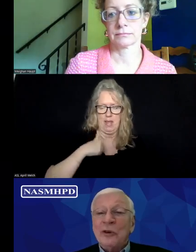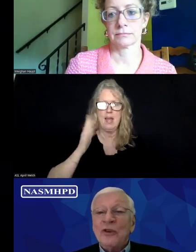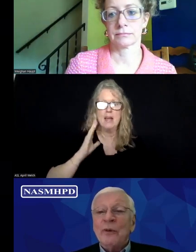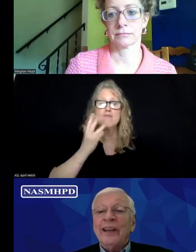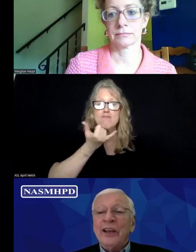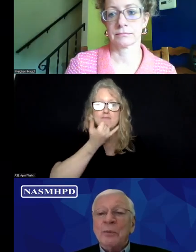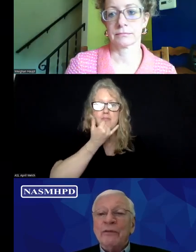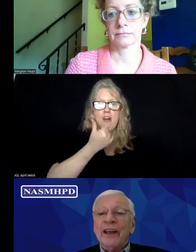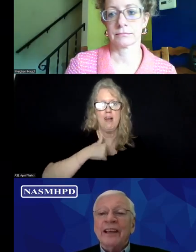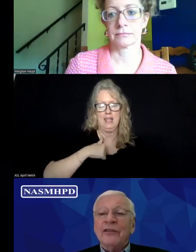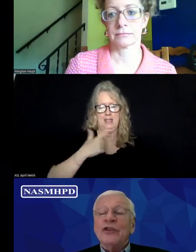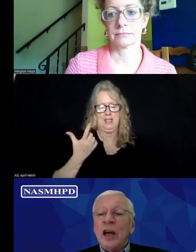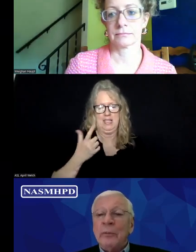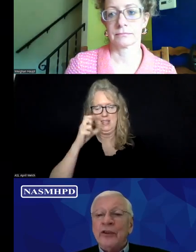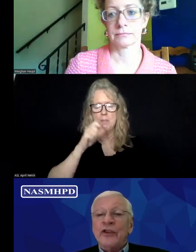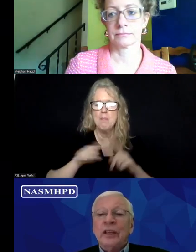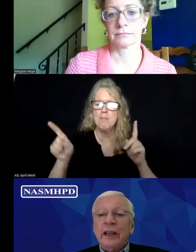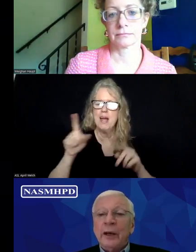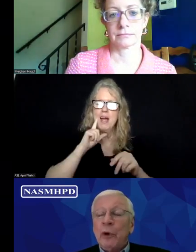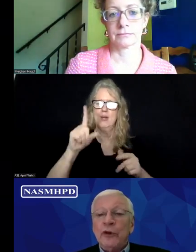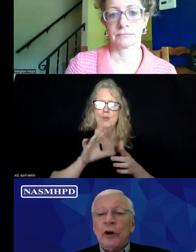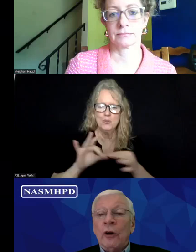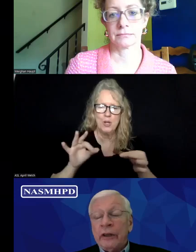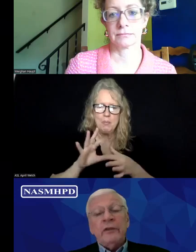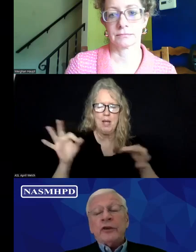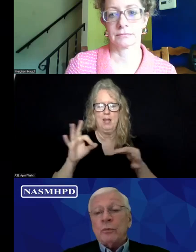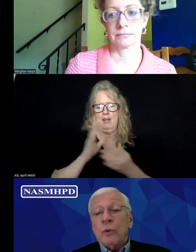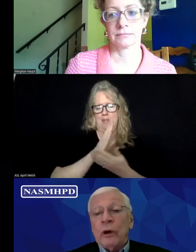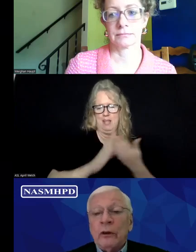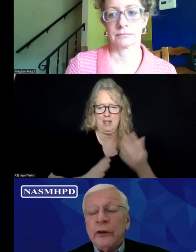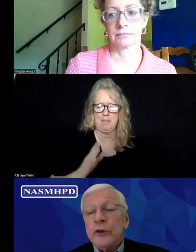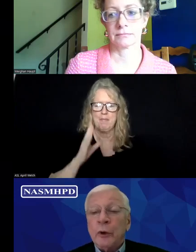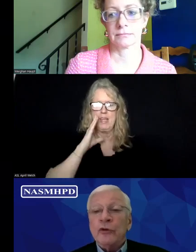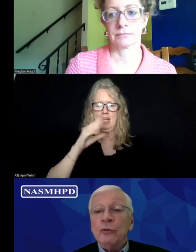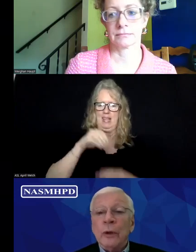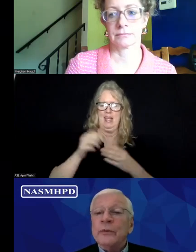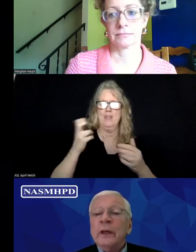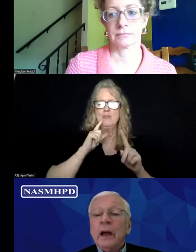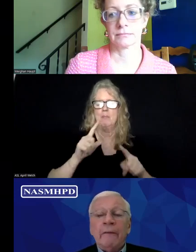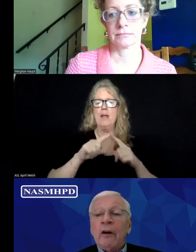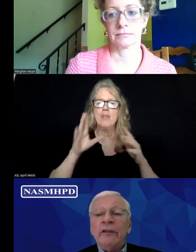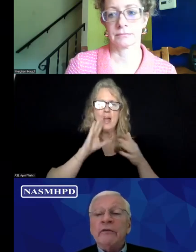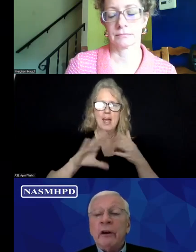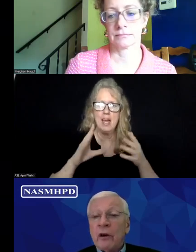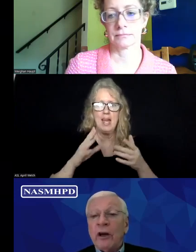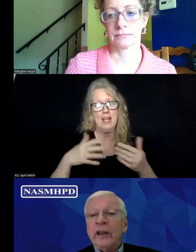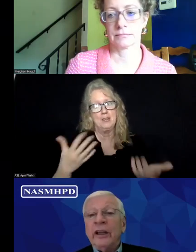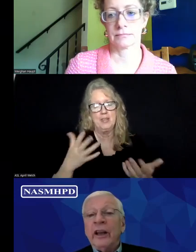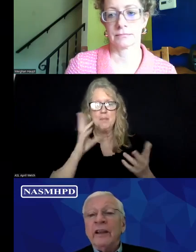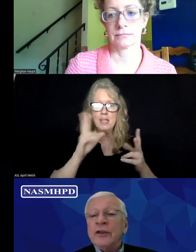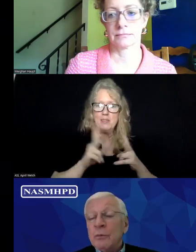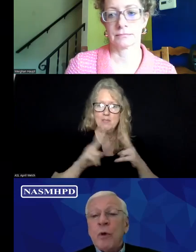wrong in terms of my guess, but the fact that these comments and components are in this report or in this proposed rule is